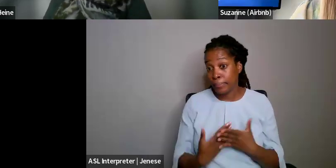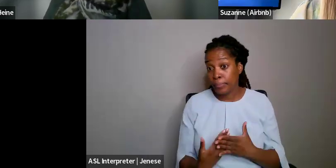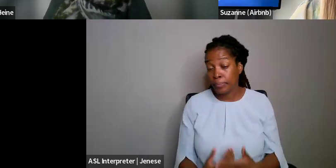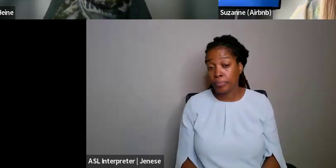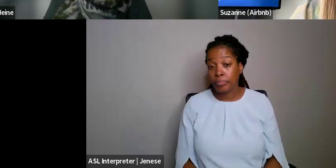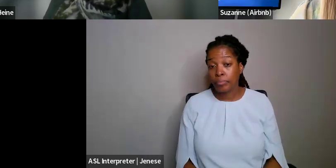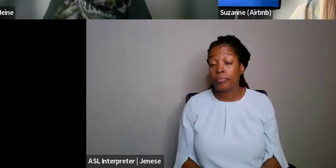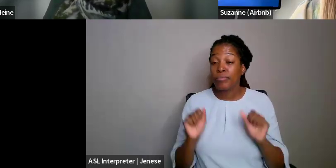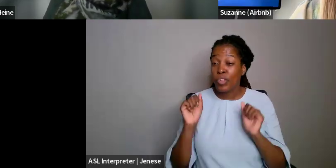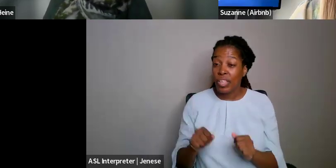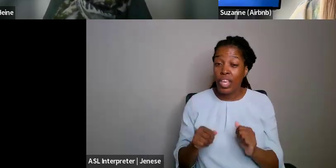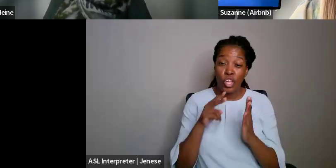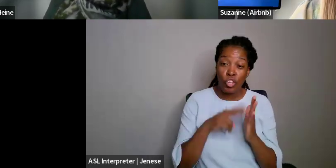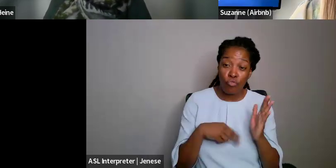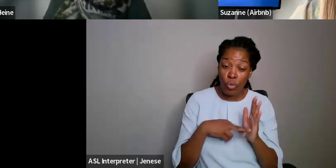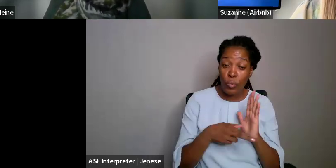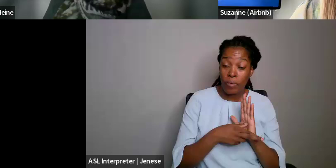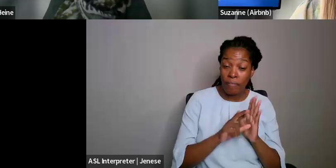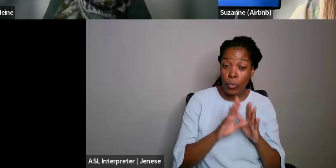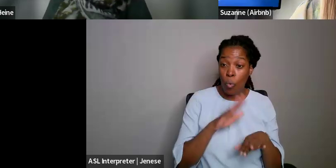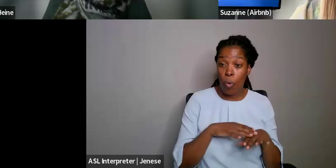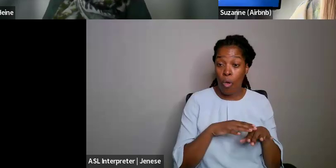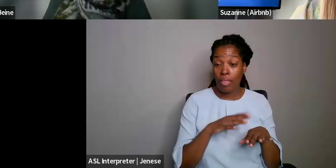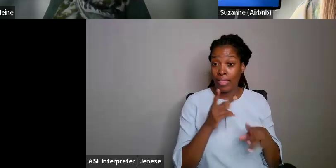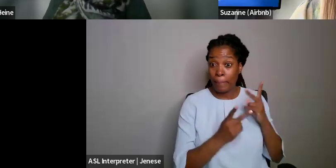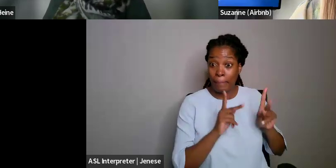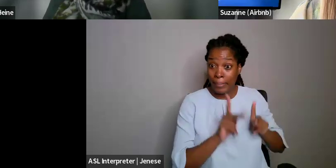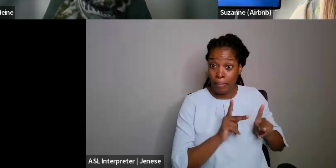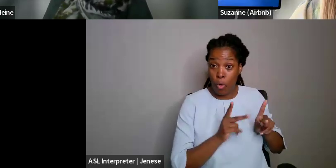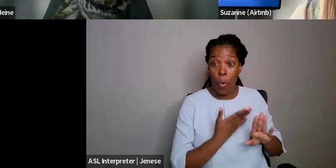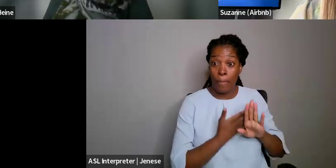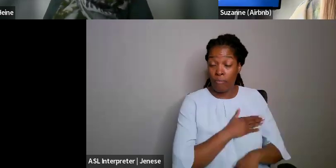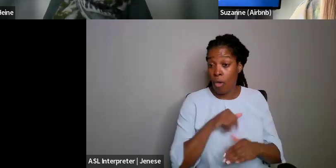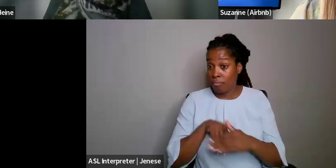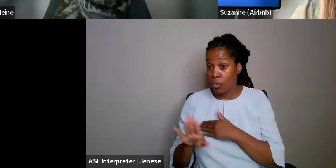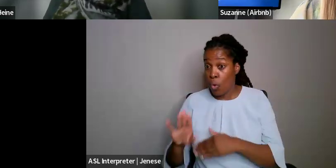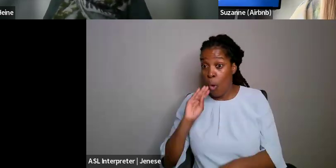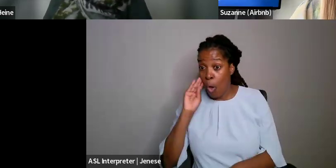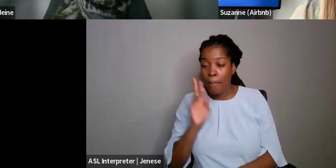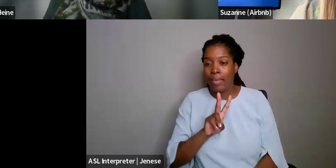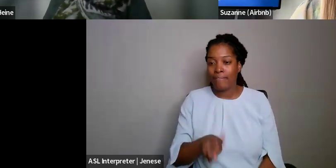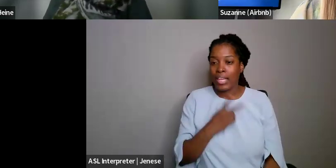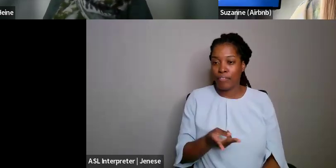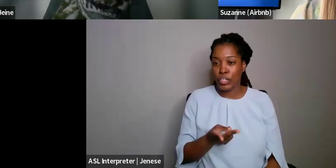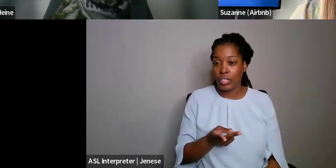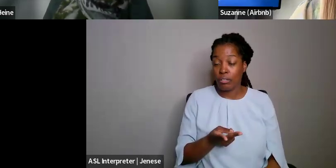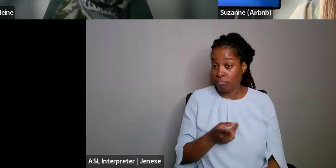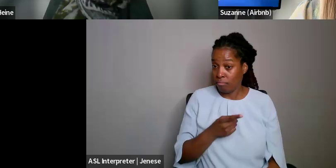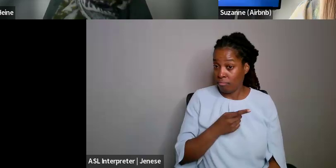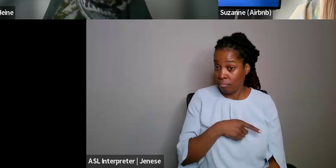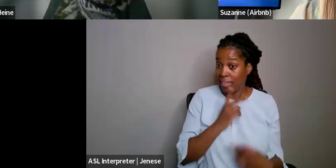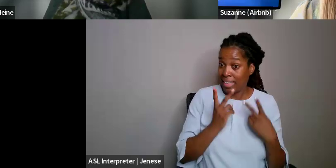read reviews on guests before you allow them into your home, and vice versa. Yeah, and I think,